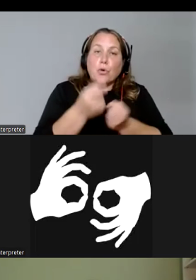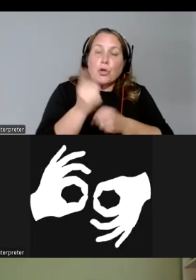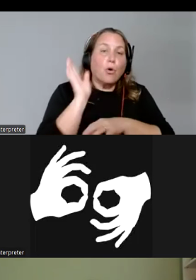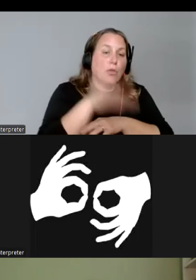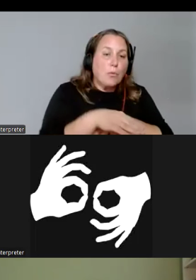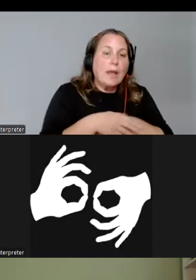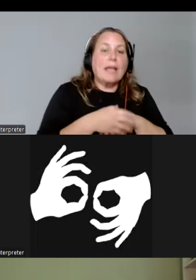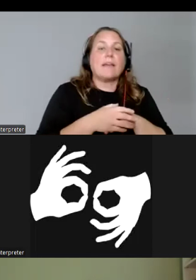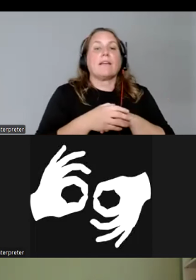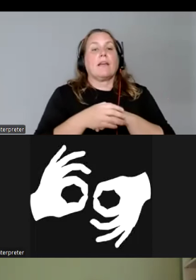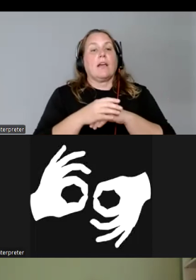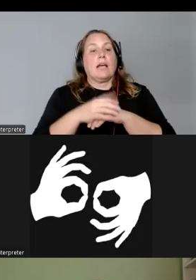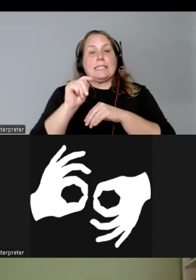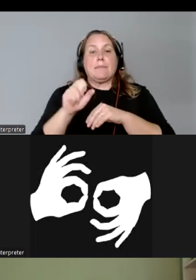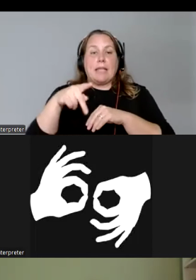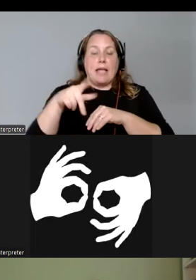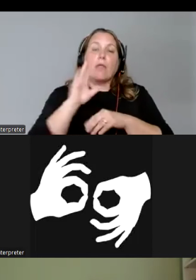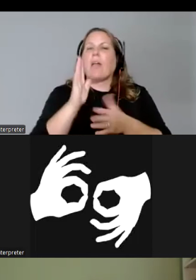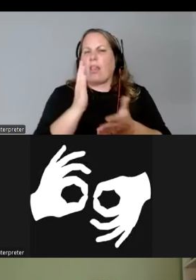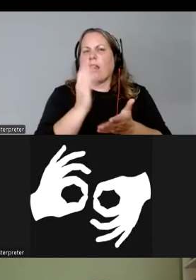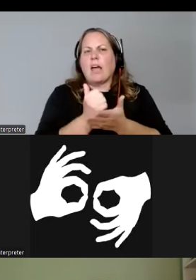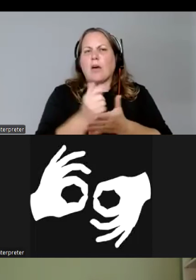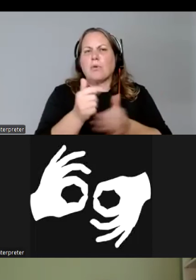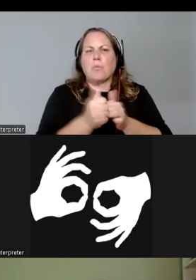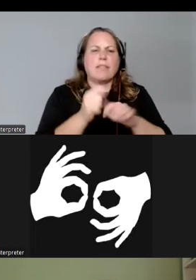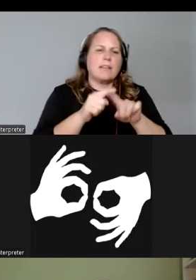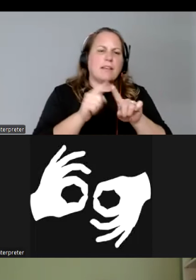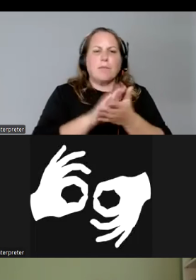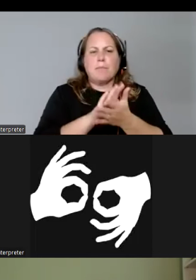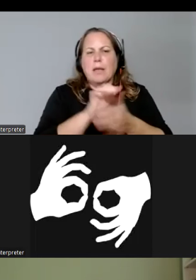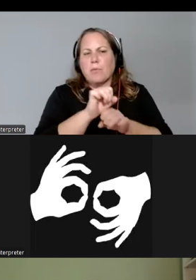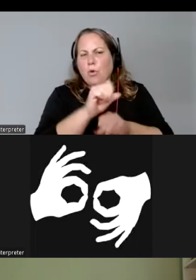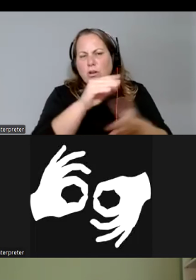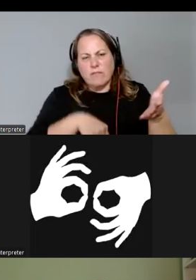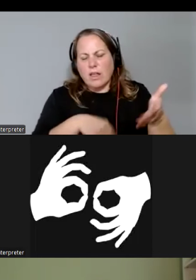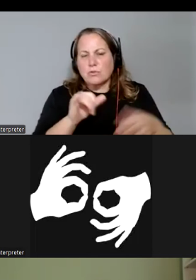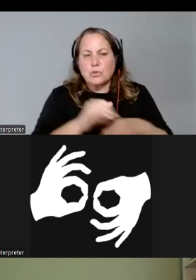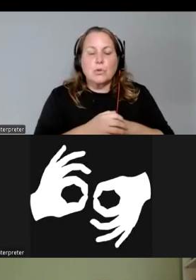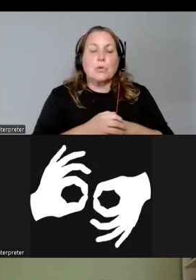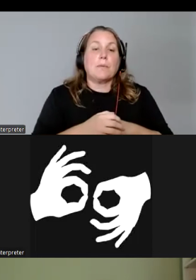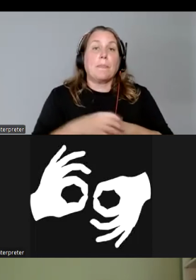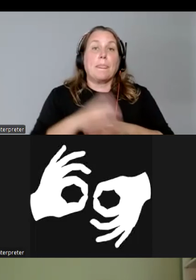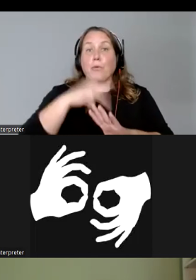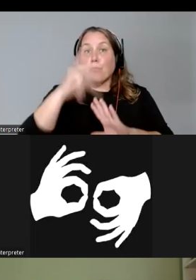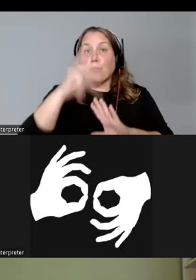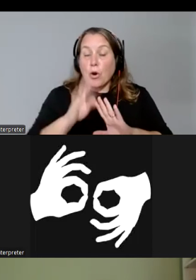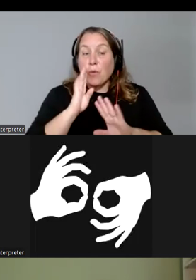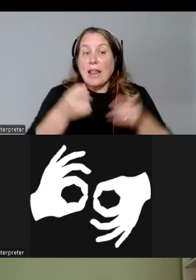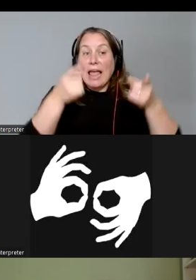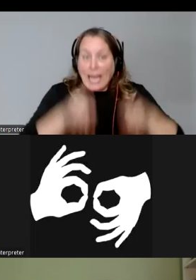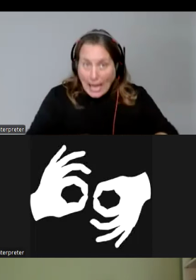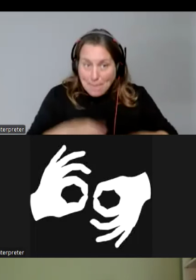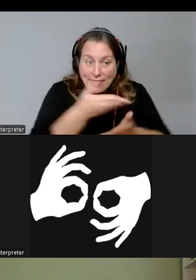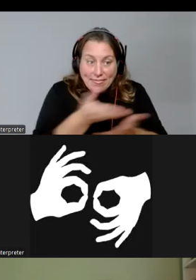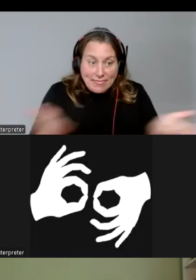TPL at that point. And the actual programming at the branches will take place